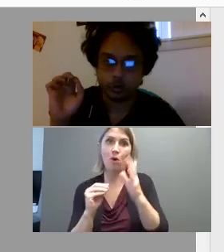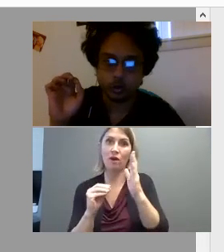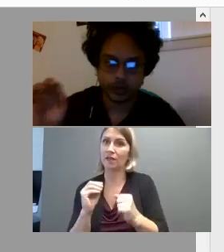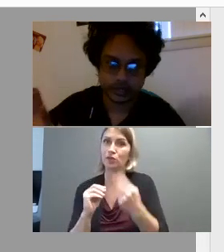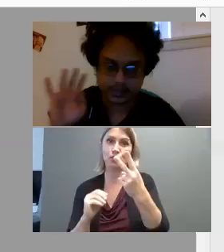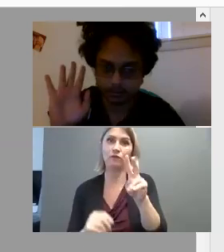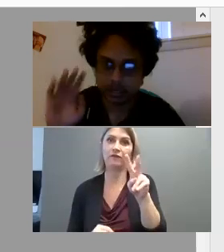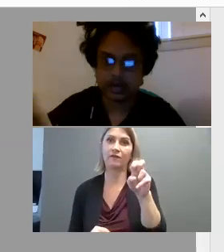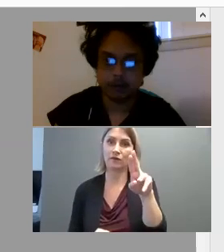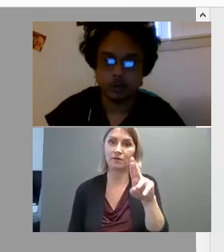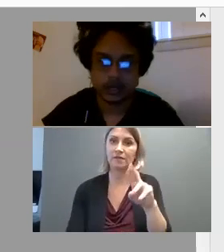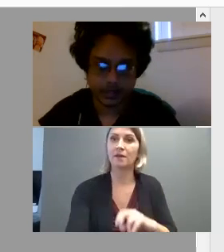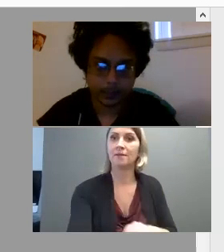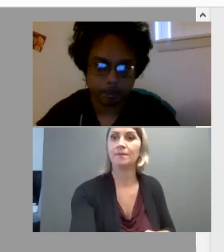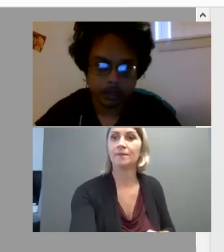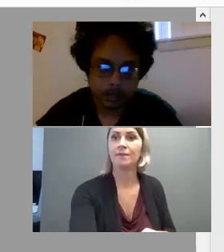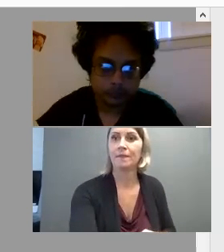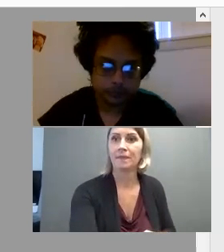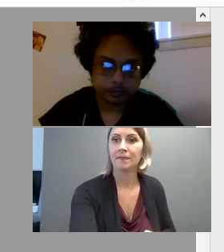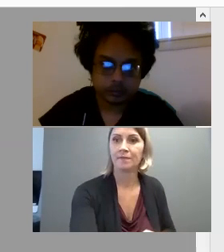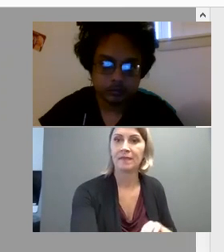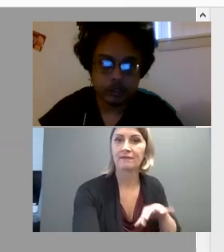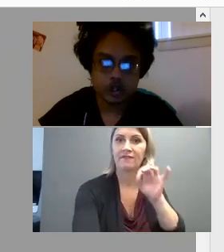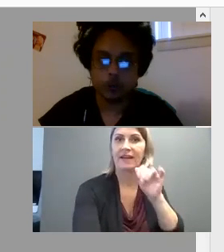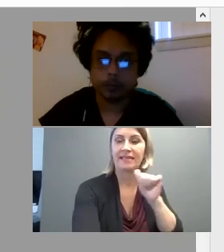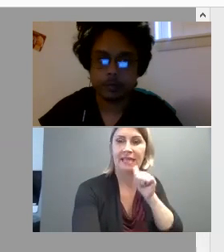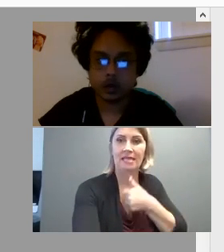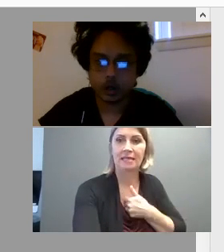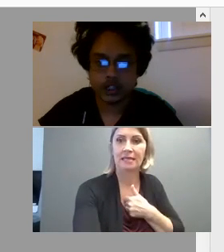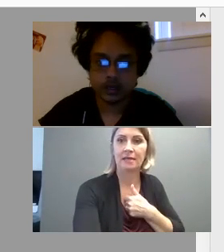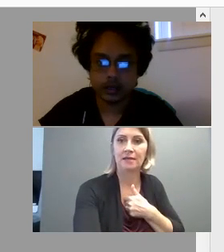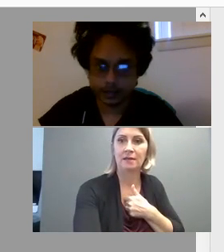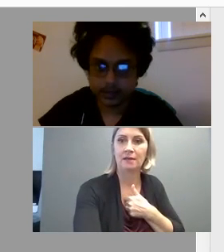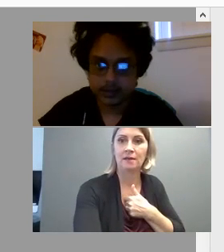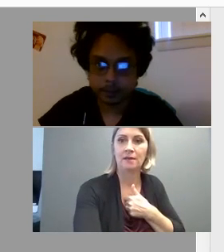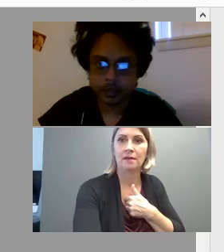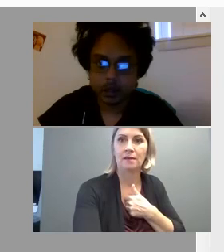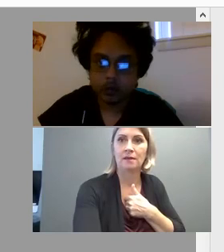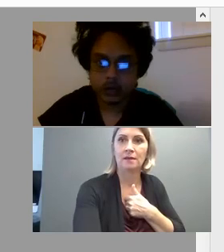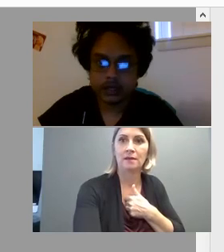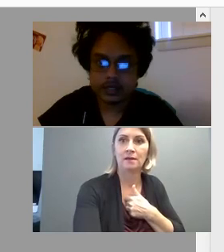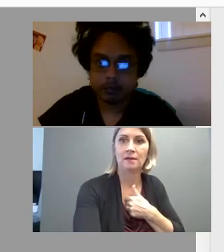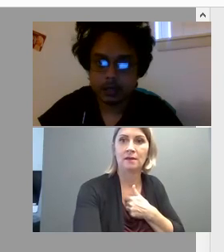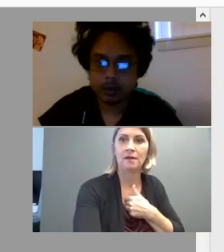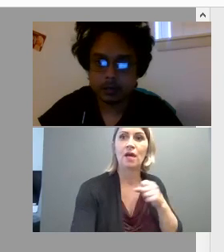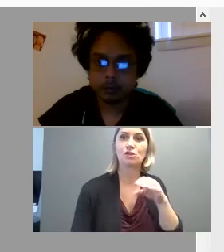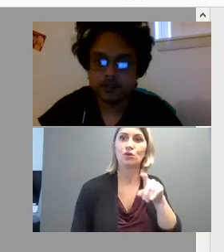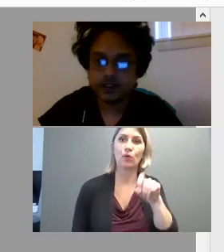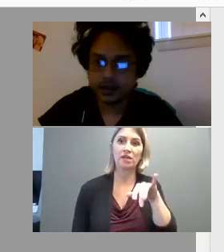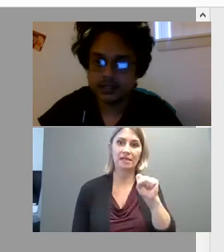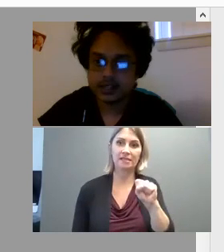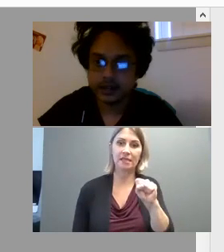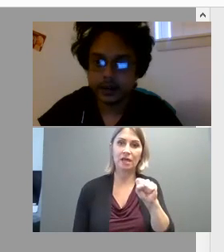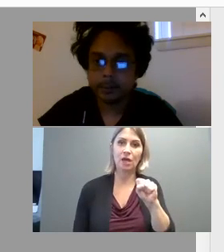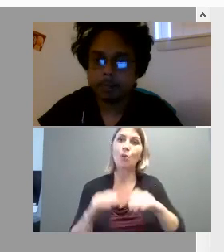than two vertices, but I'll come to that later. So the question is, what is the minimum number